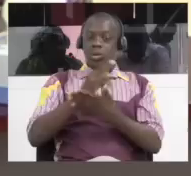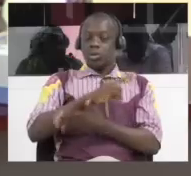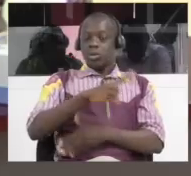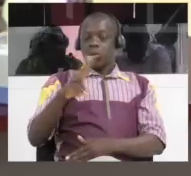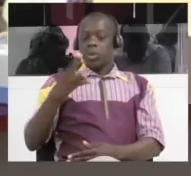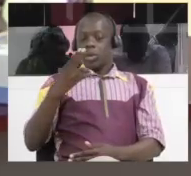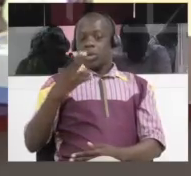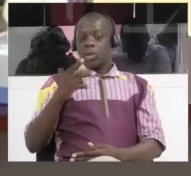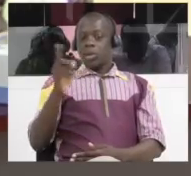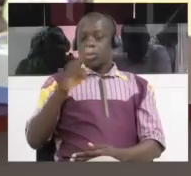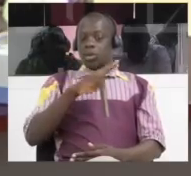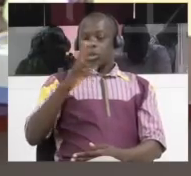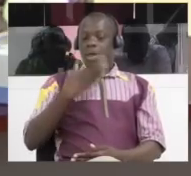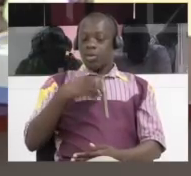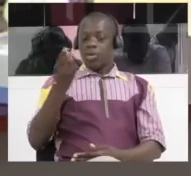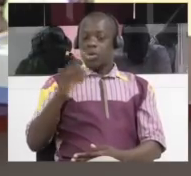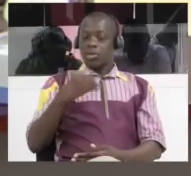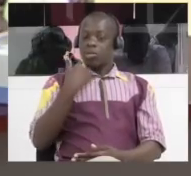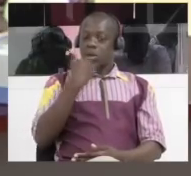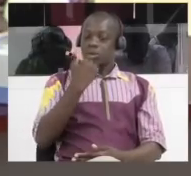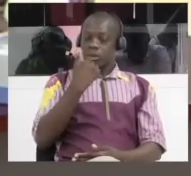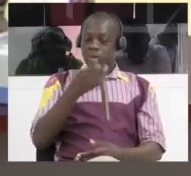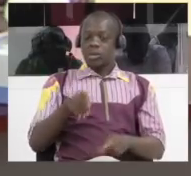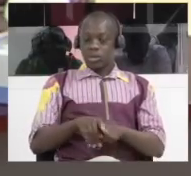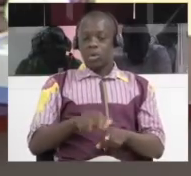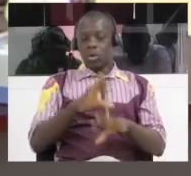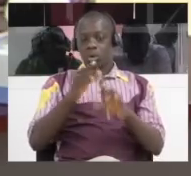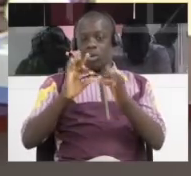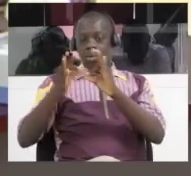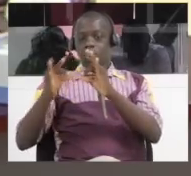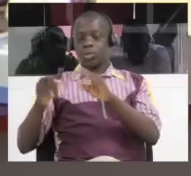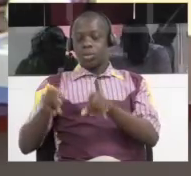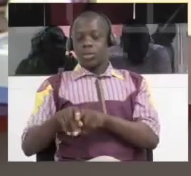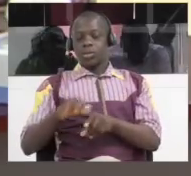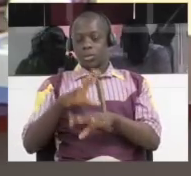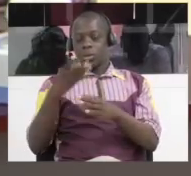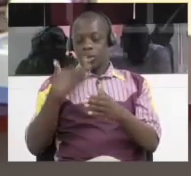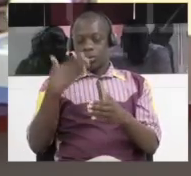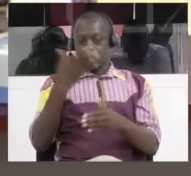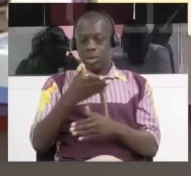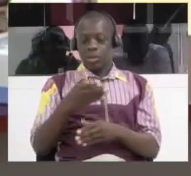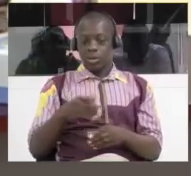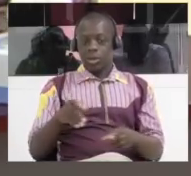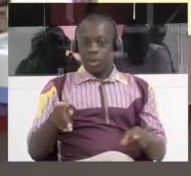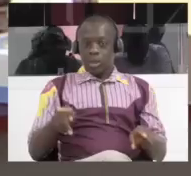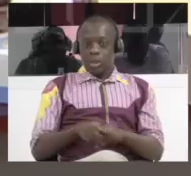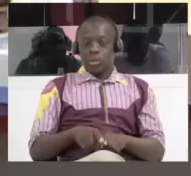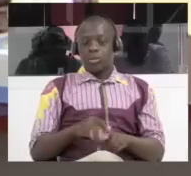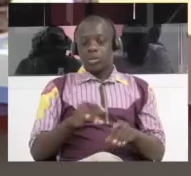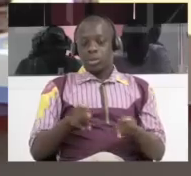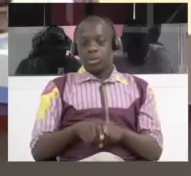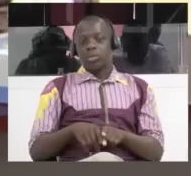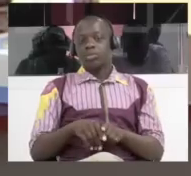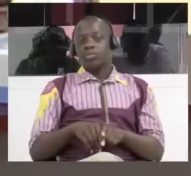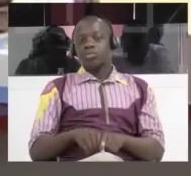what they bargained for. I think there was also within the mechanism, which I don't know, you know, a clause, an exit clause, where